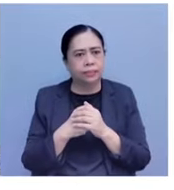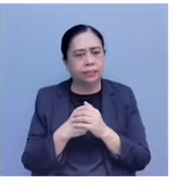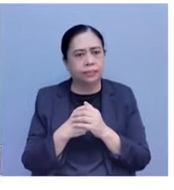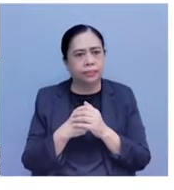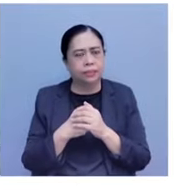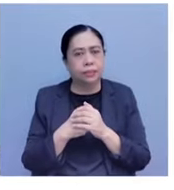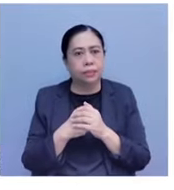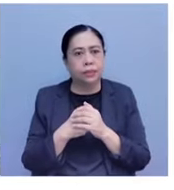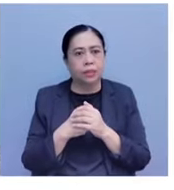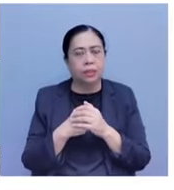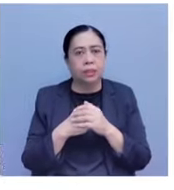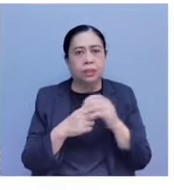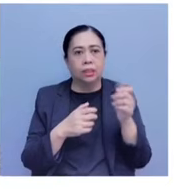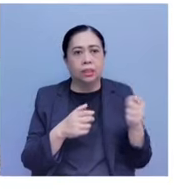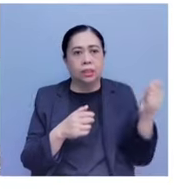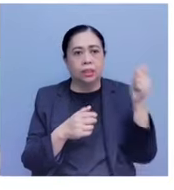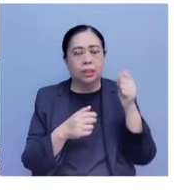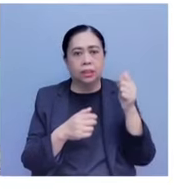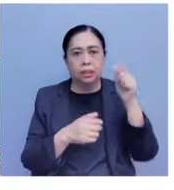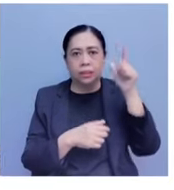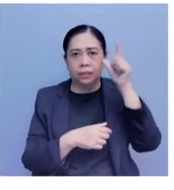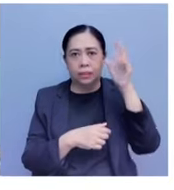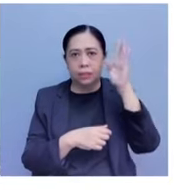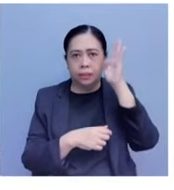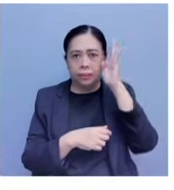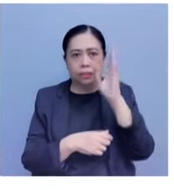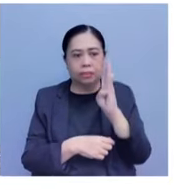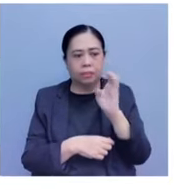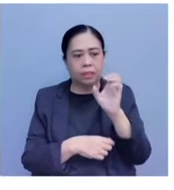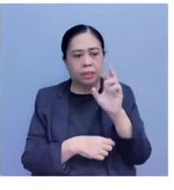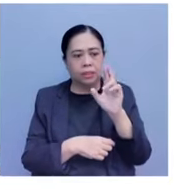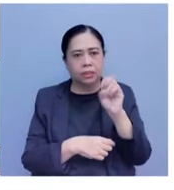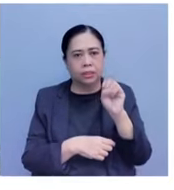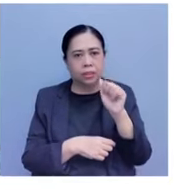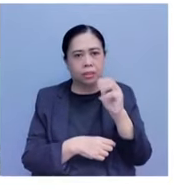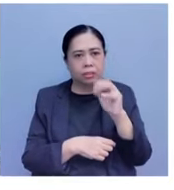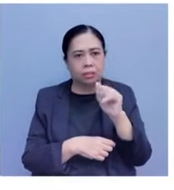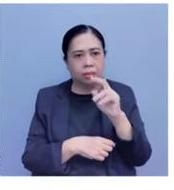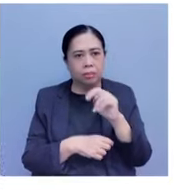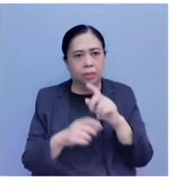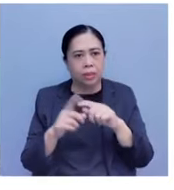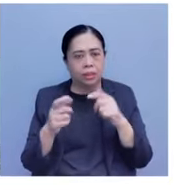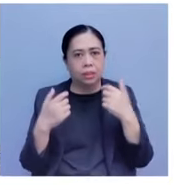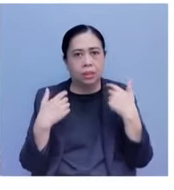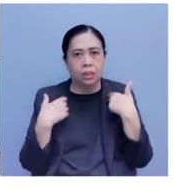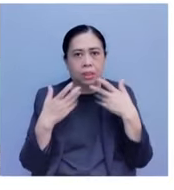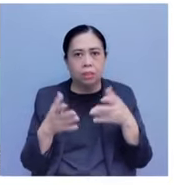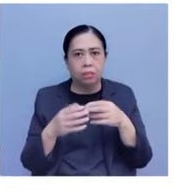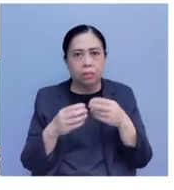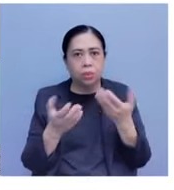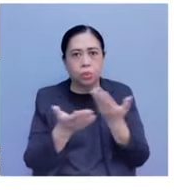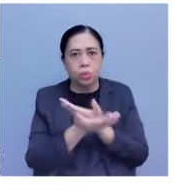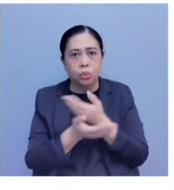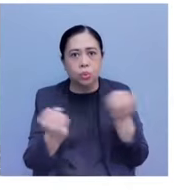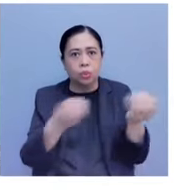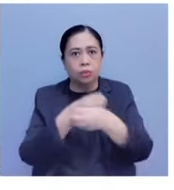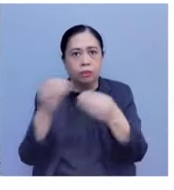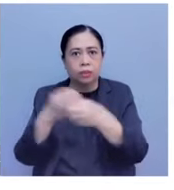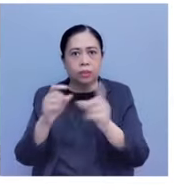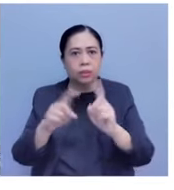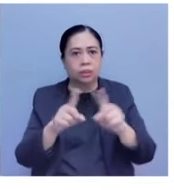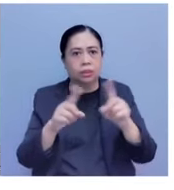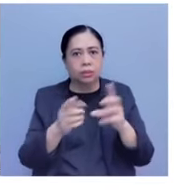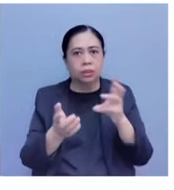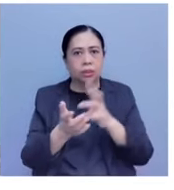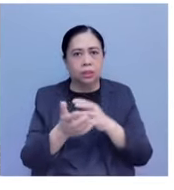Executive Secretary Bersamin. They're spent on new programs for satellite offices of the Vice President. And here